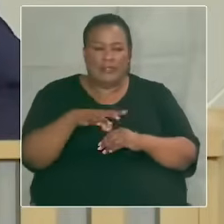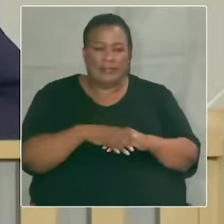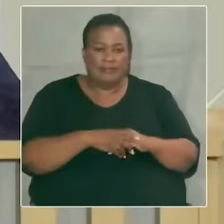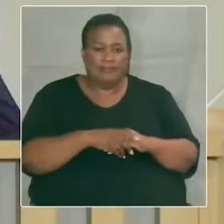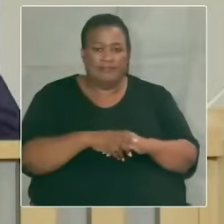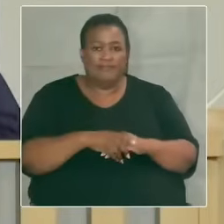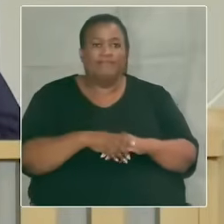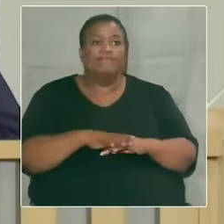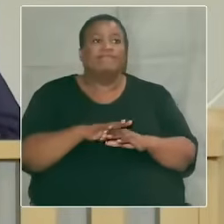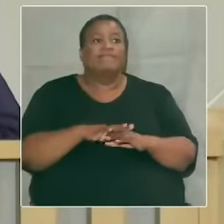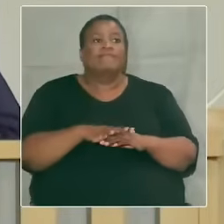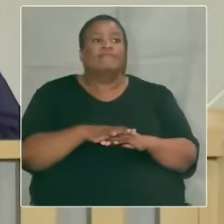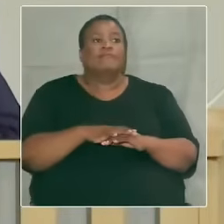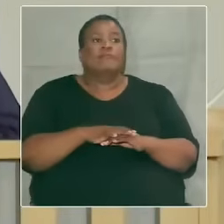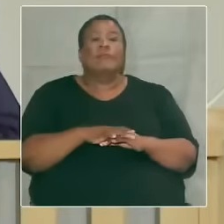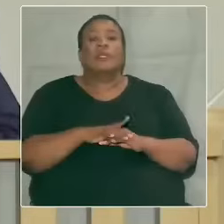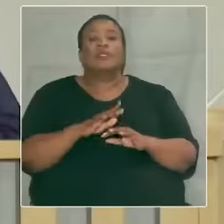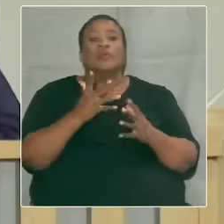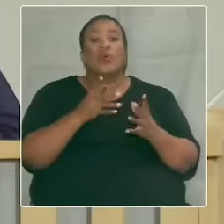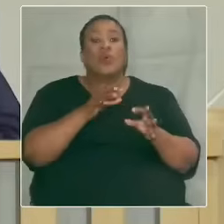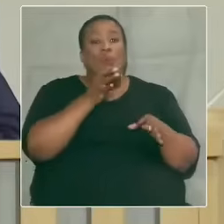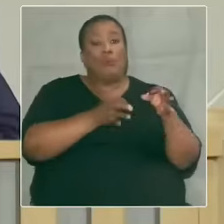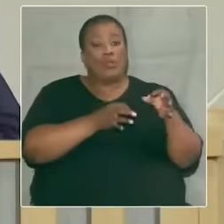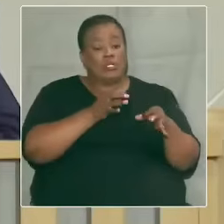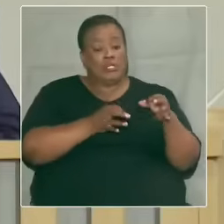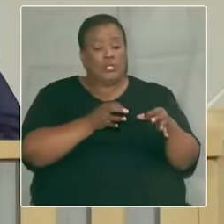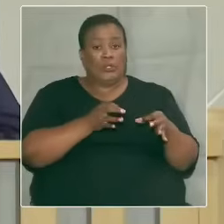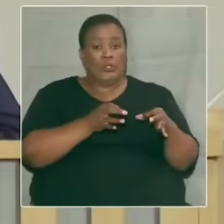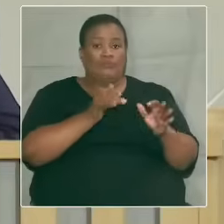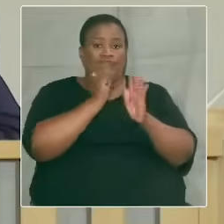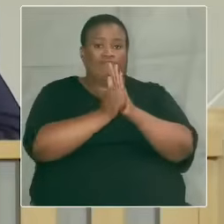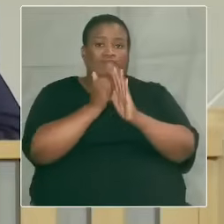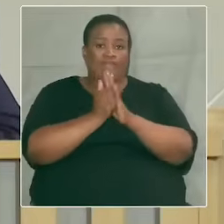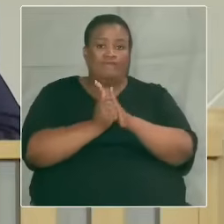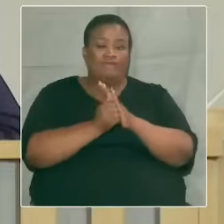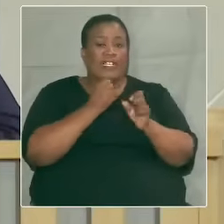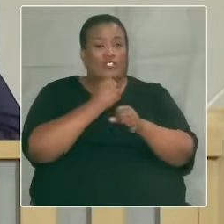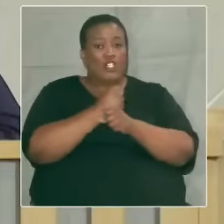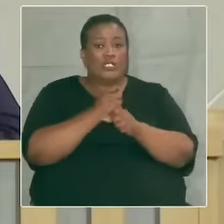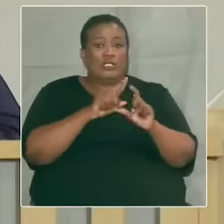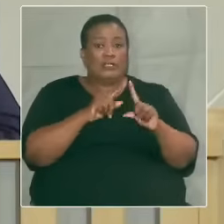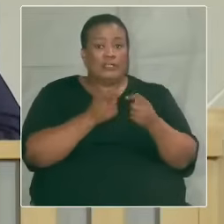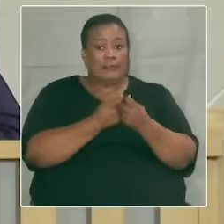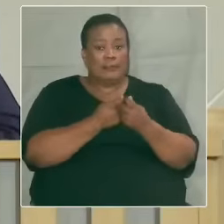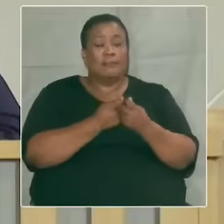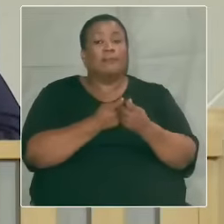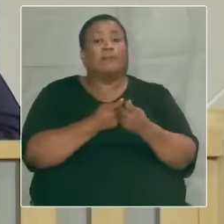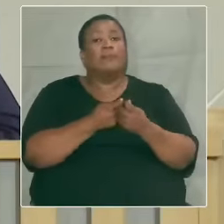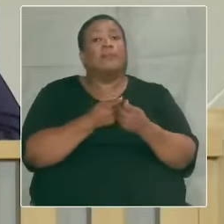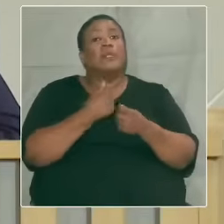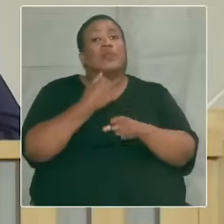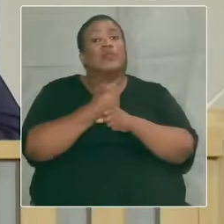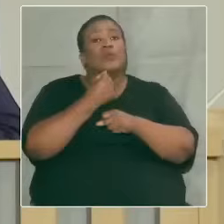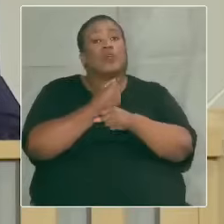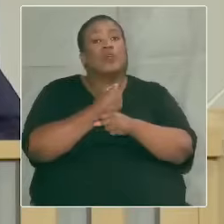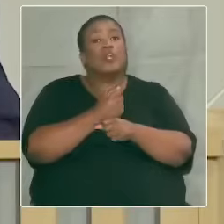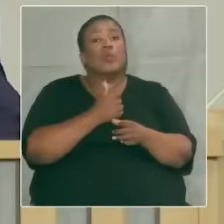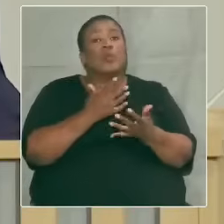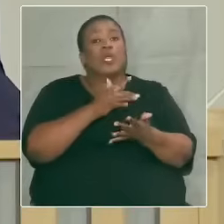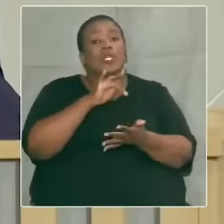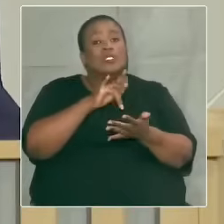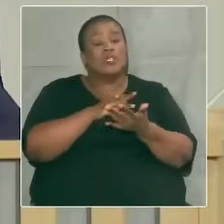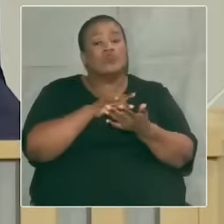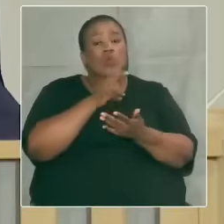The political killings task team was operating with a central command, meaning that